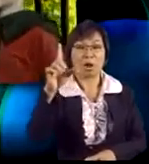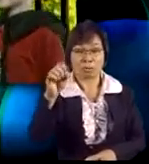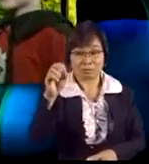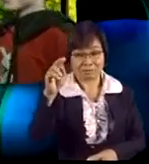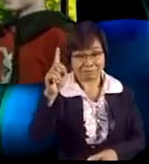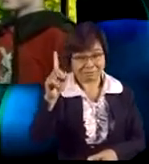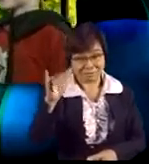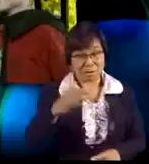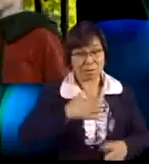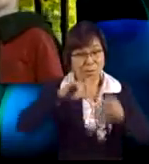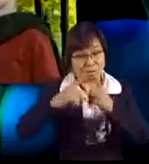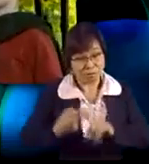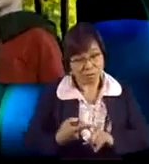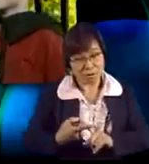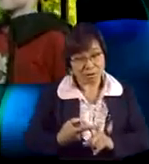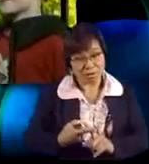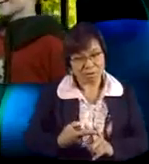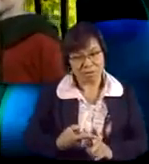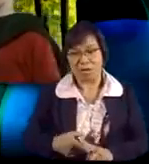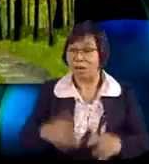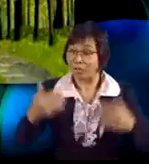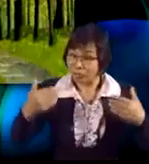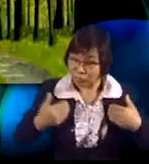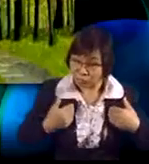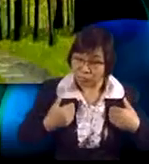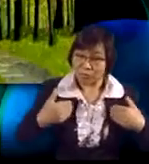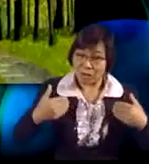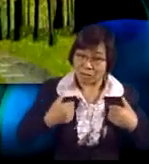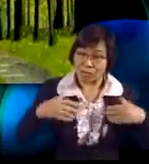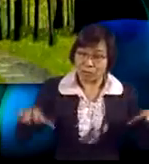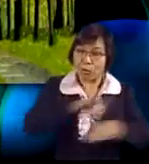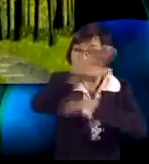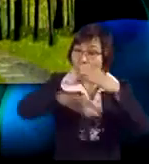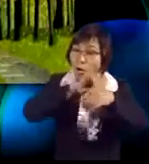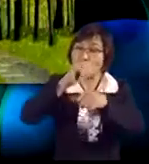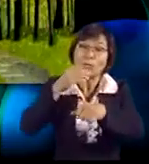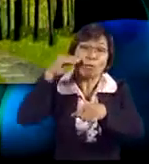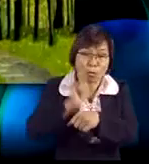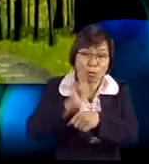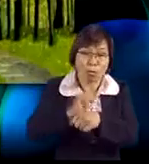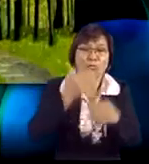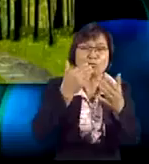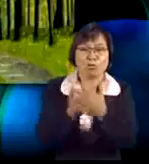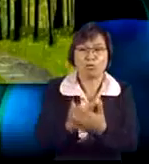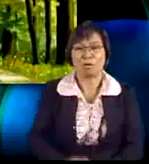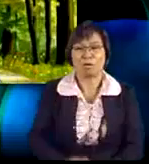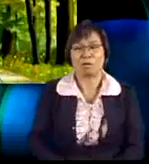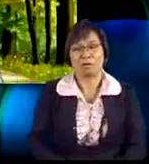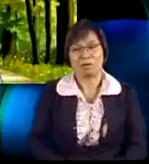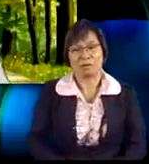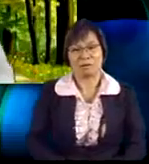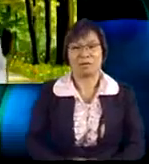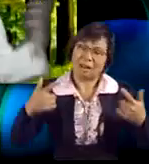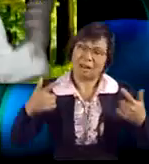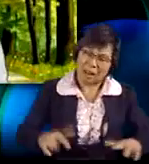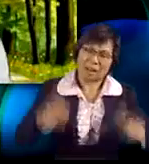Nice to see you again. Hello, Melody, my friend. Have you been doing all your homework? Yes, I have.